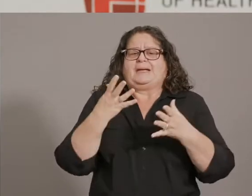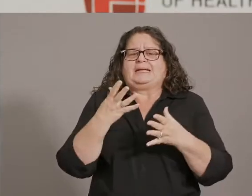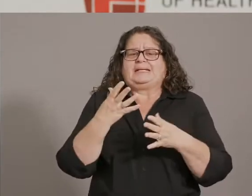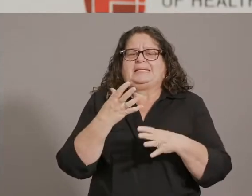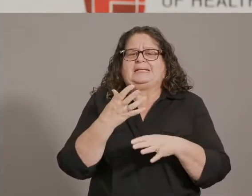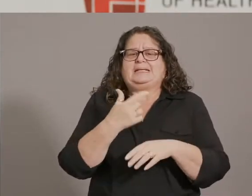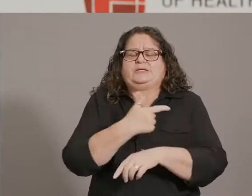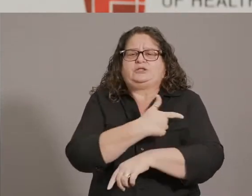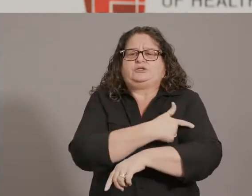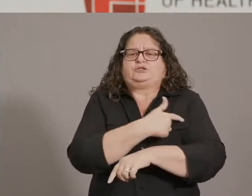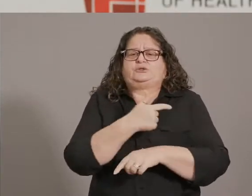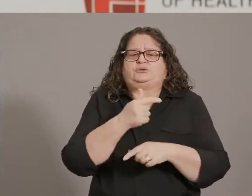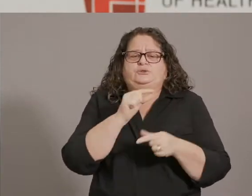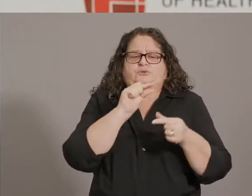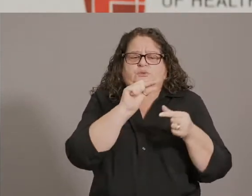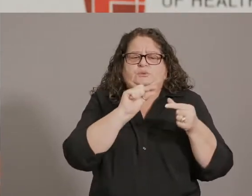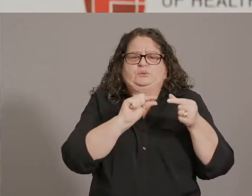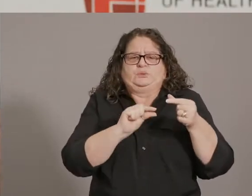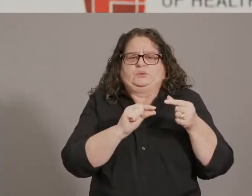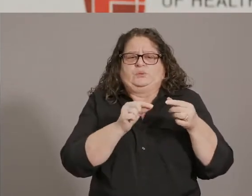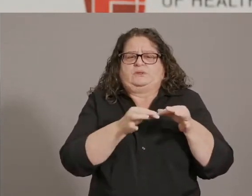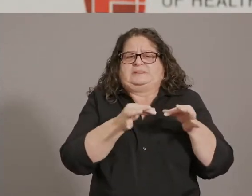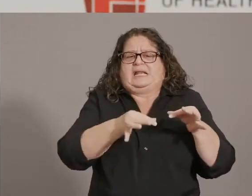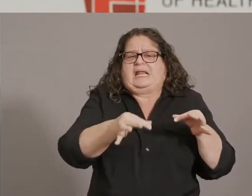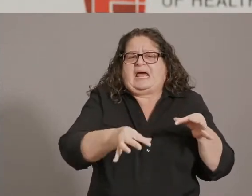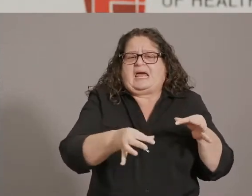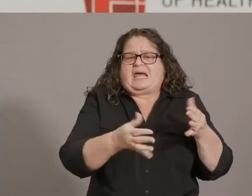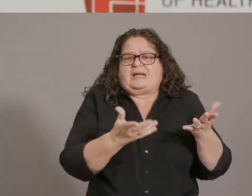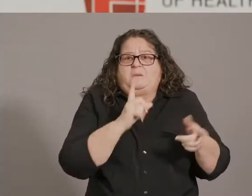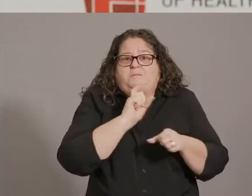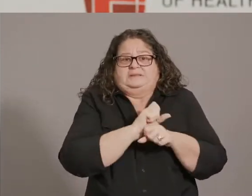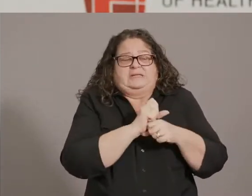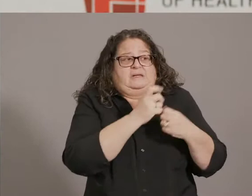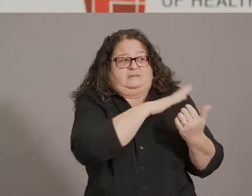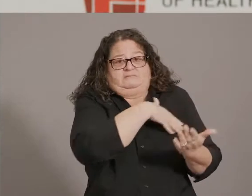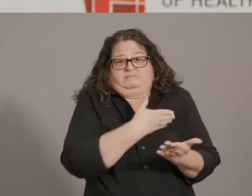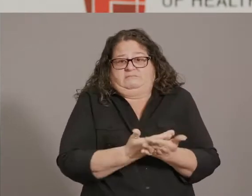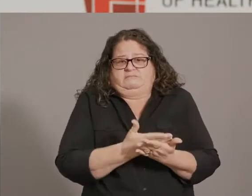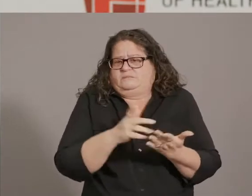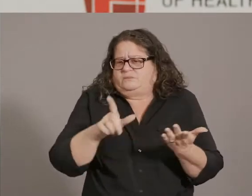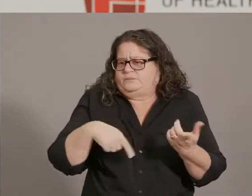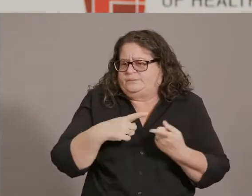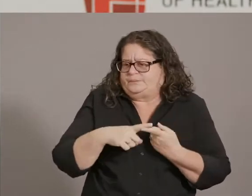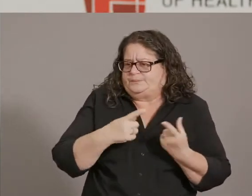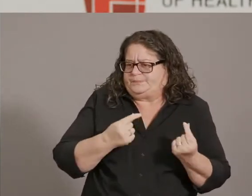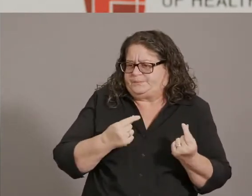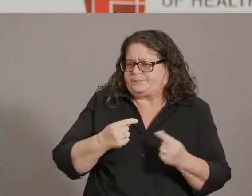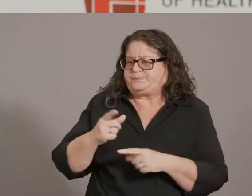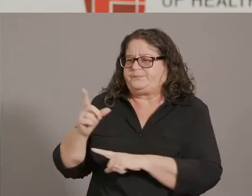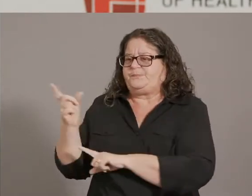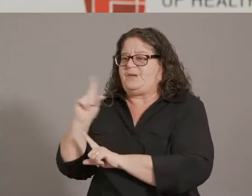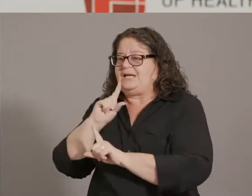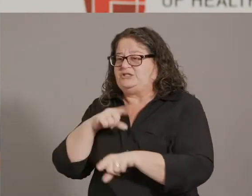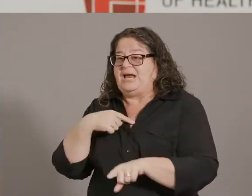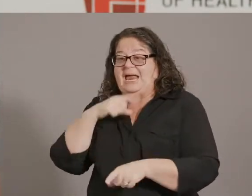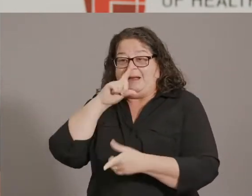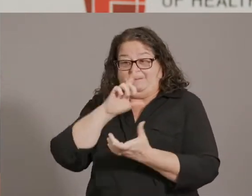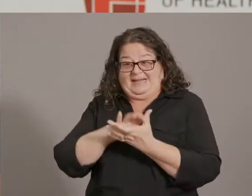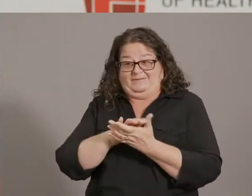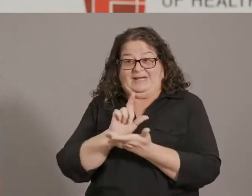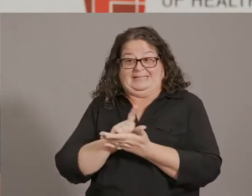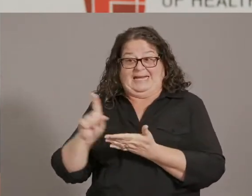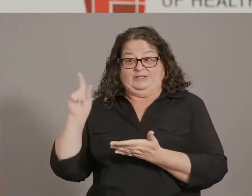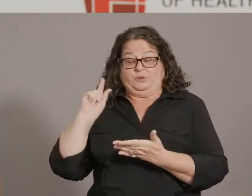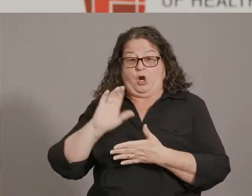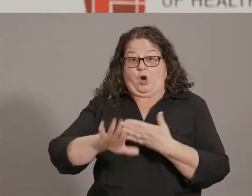to arrive? I believe that it was all of the doses of last week that were delayed. I'm